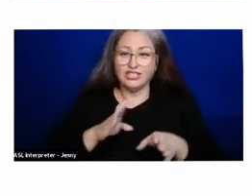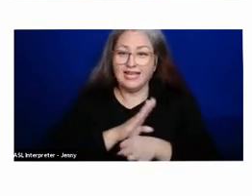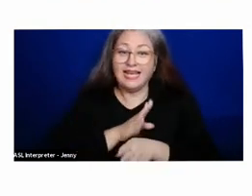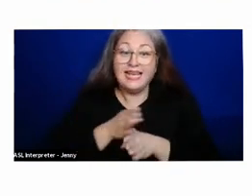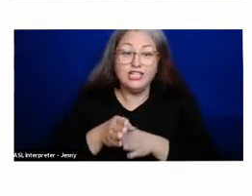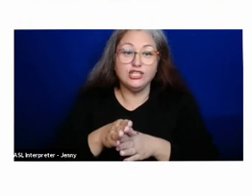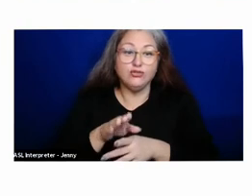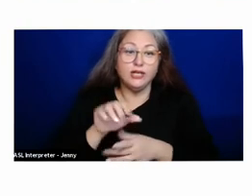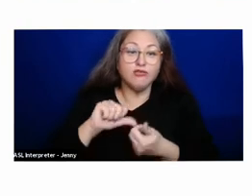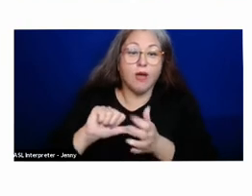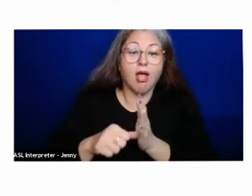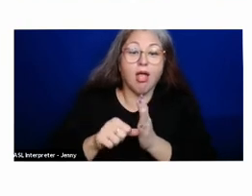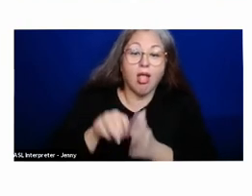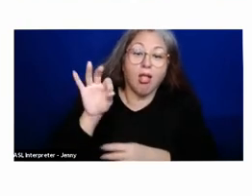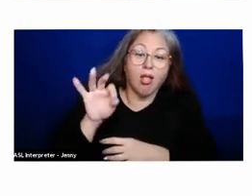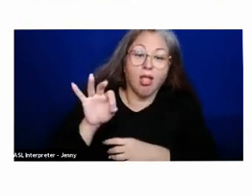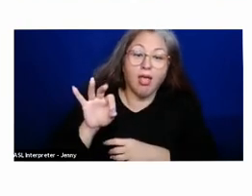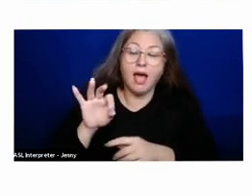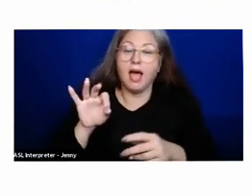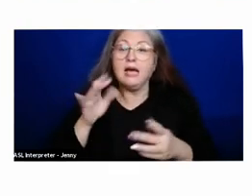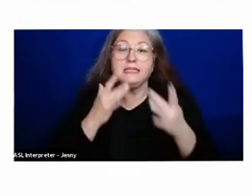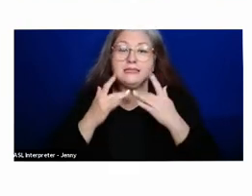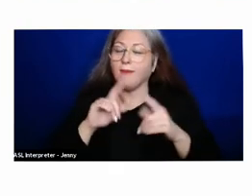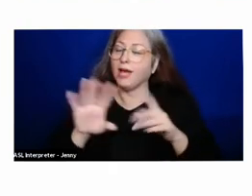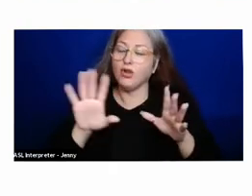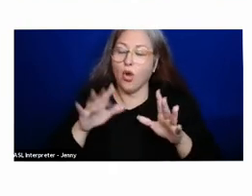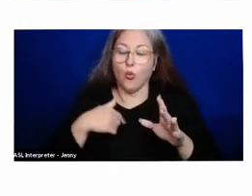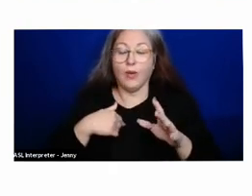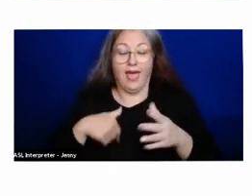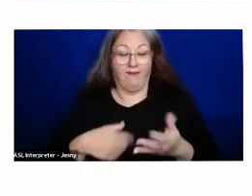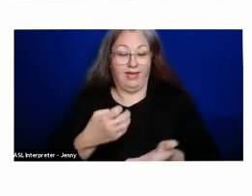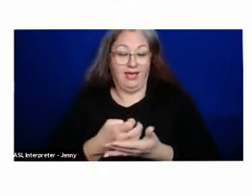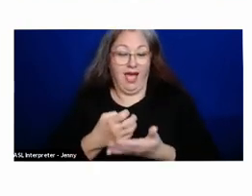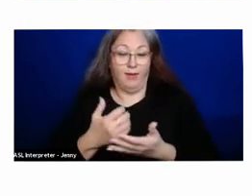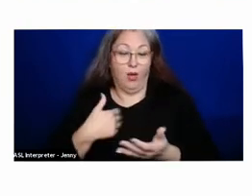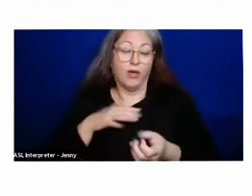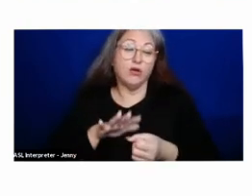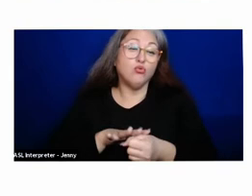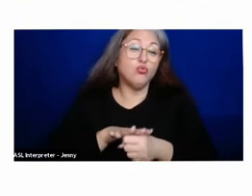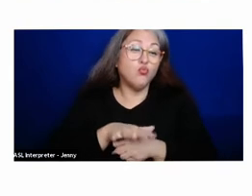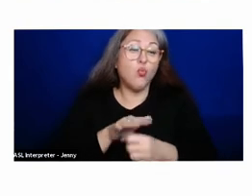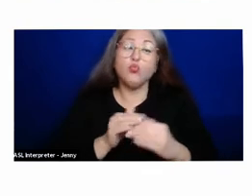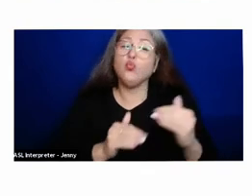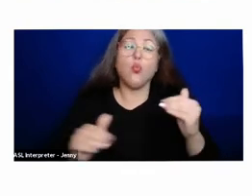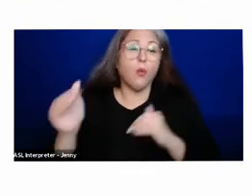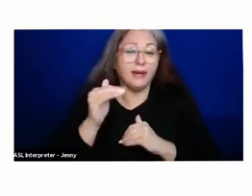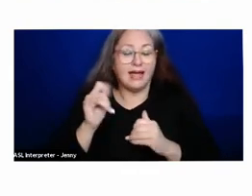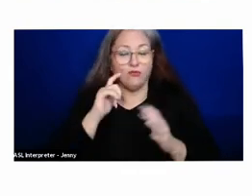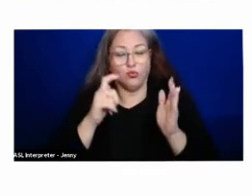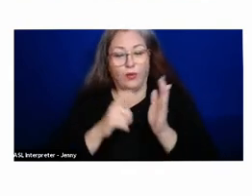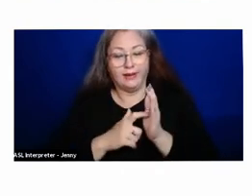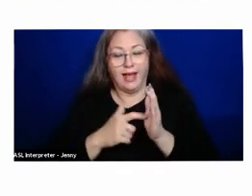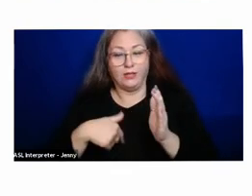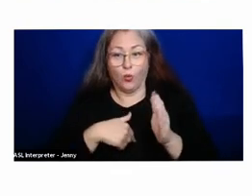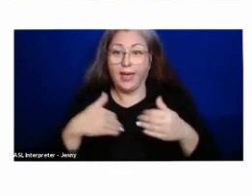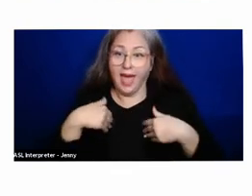us. We do this by building an economy of abundance rooted in acts of solidarity, where each of us recognizes our relative